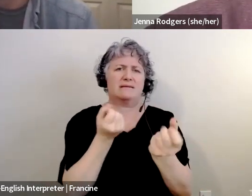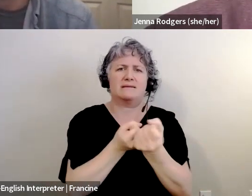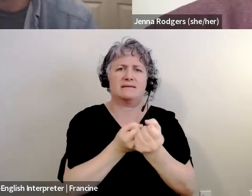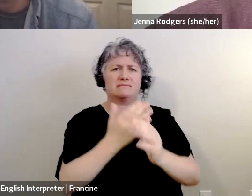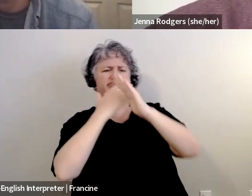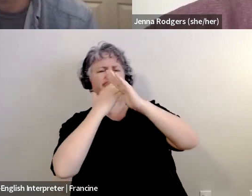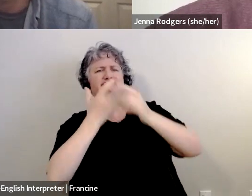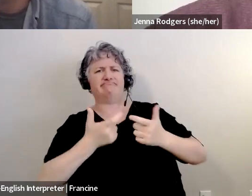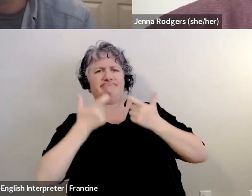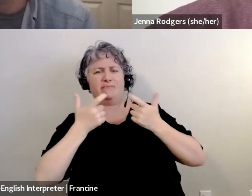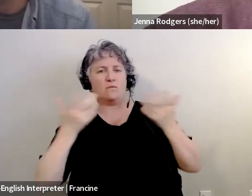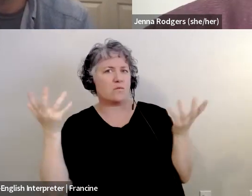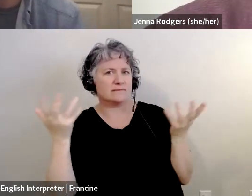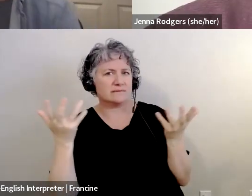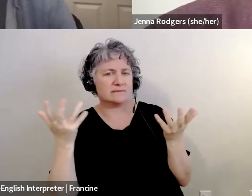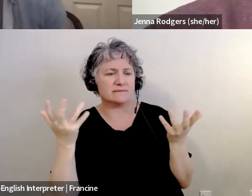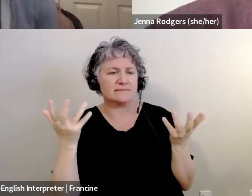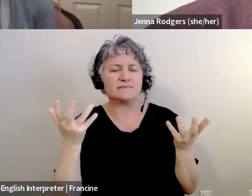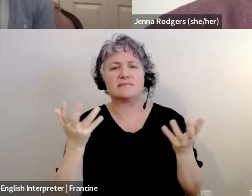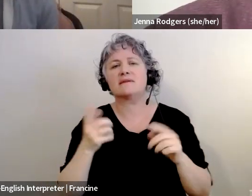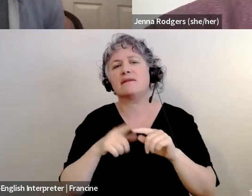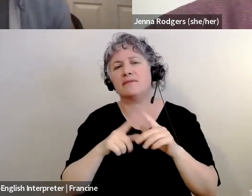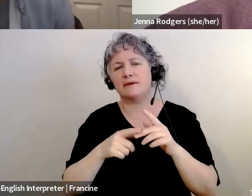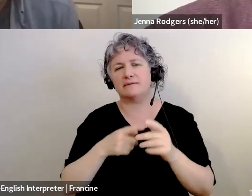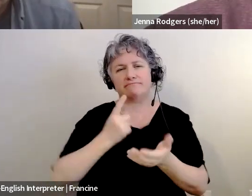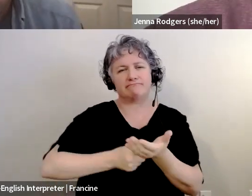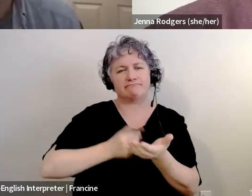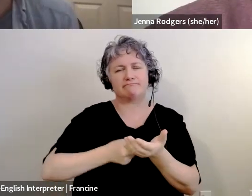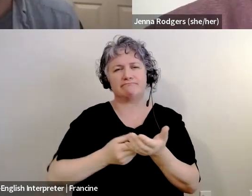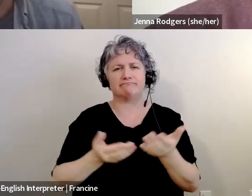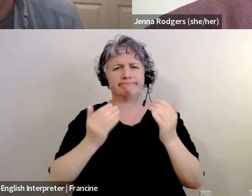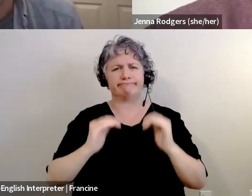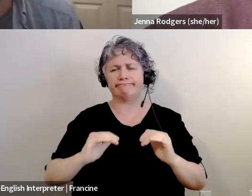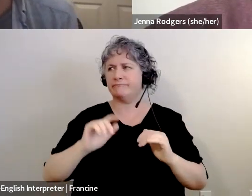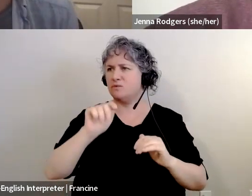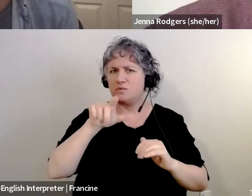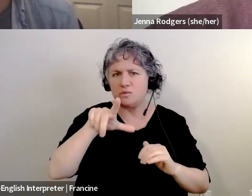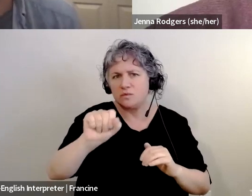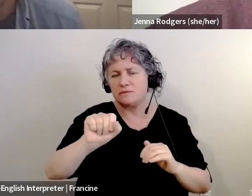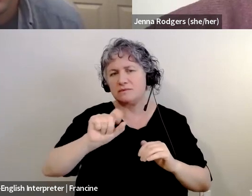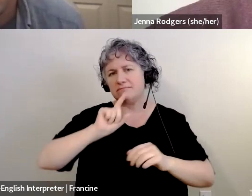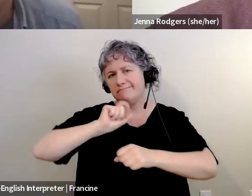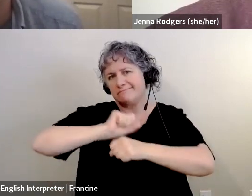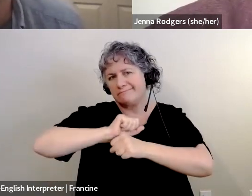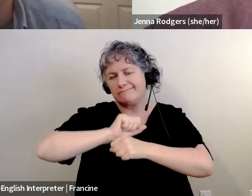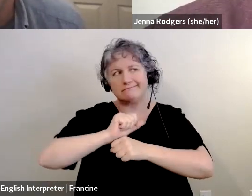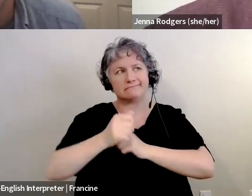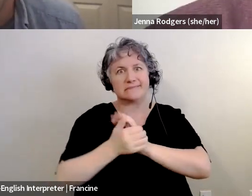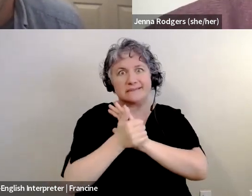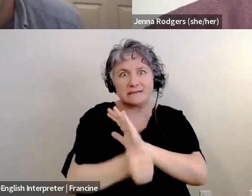might get in the way of intervention, before we dive into some tools and practical skills that you could